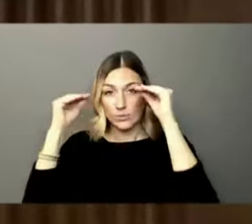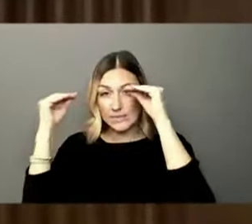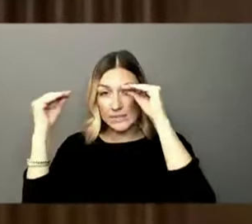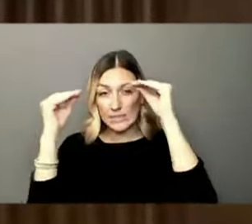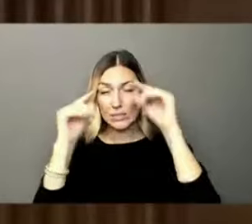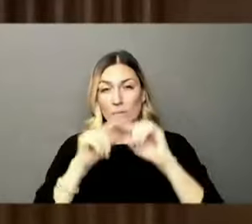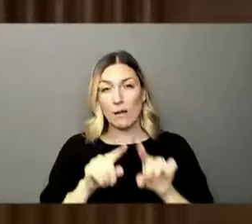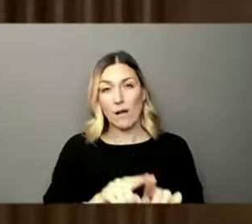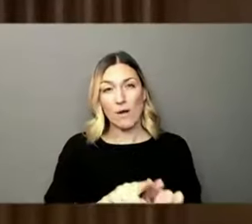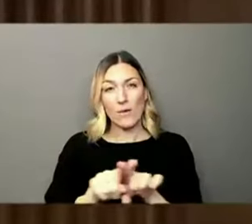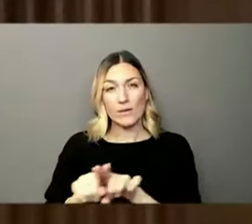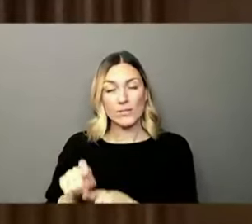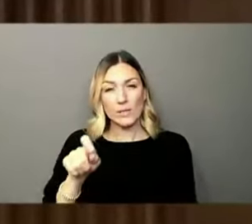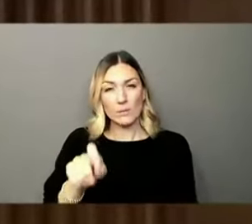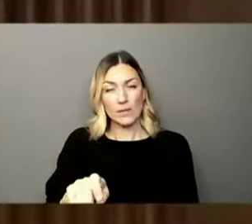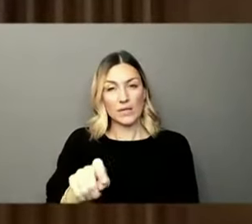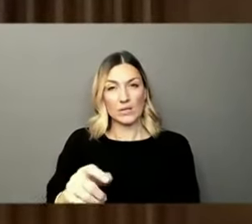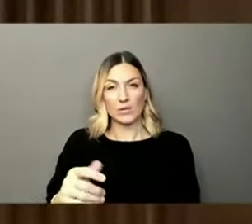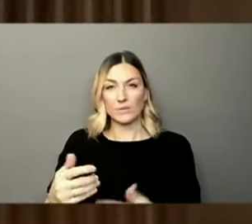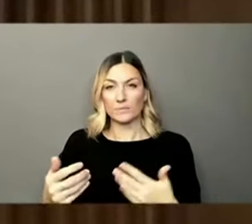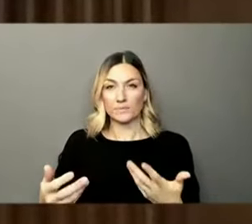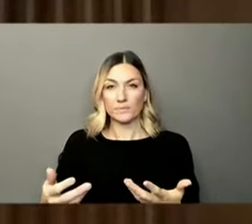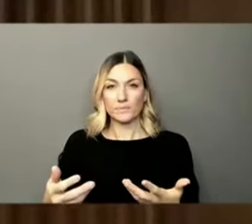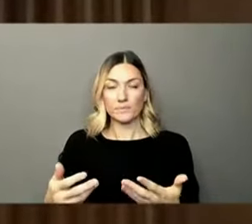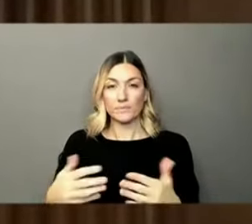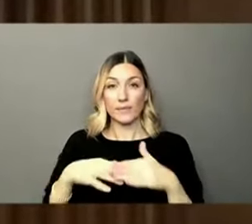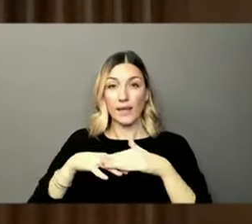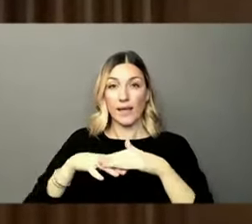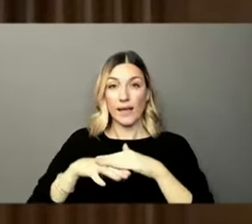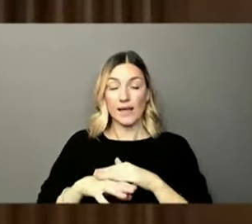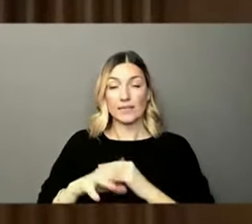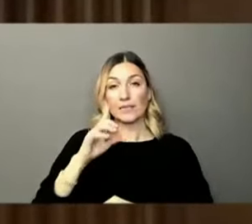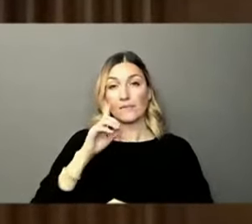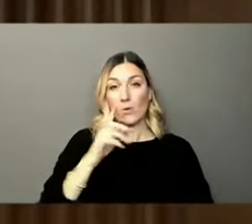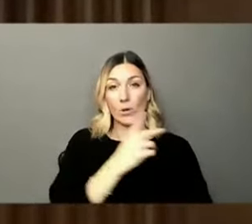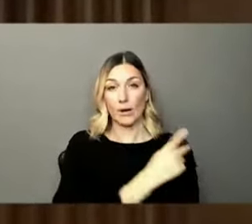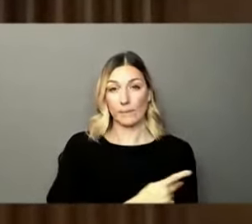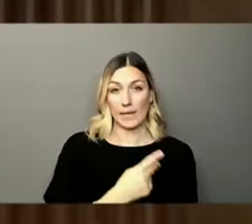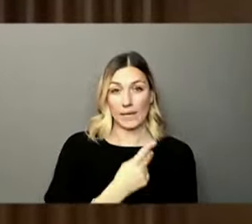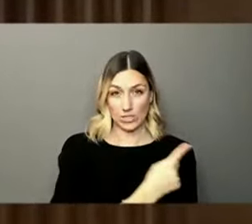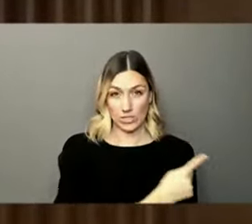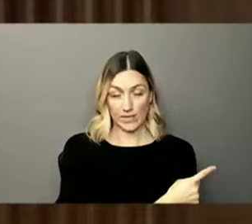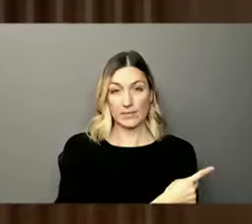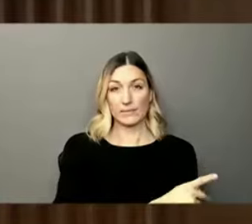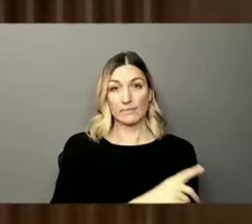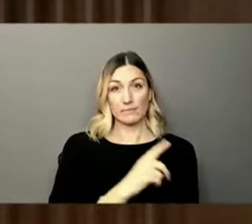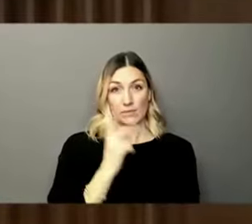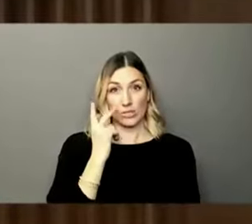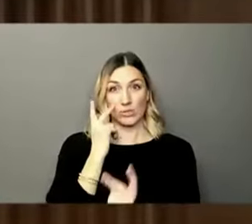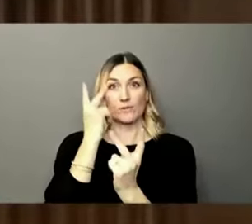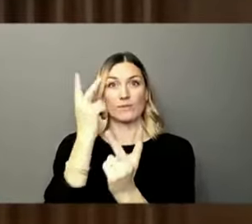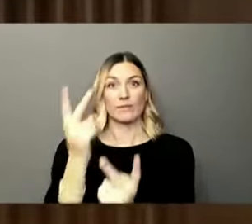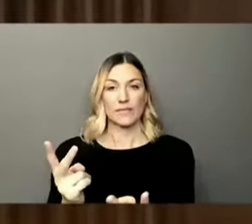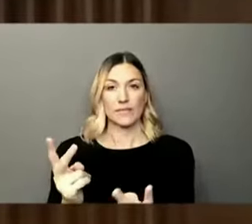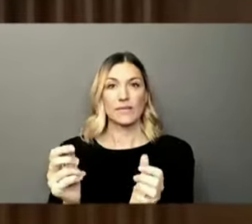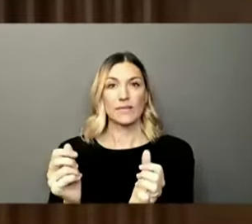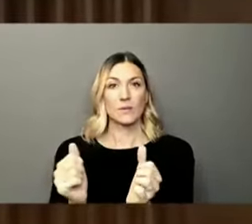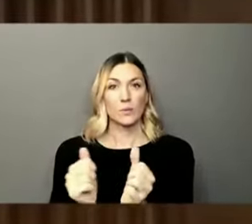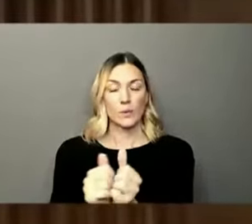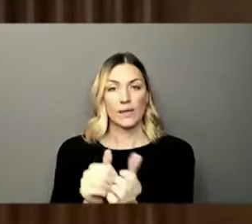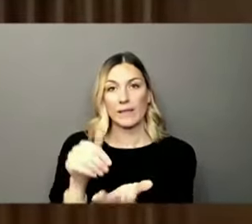we need to have access for patients to actually visit with physicians in